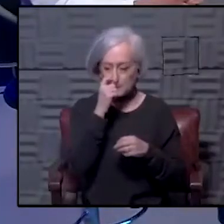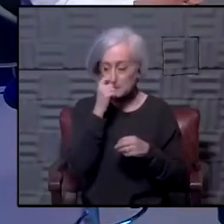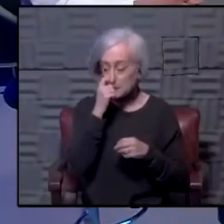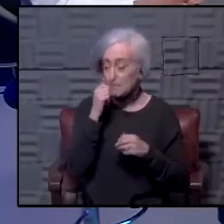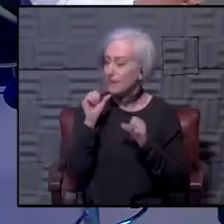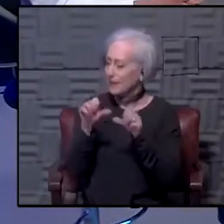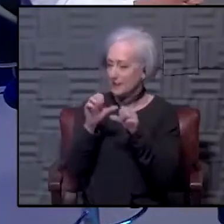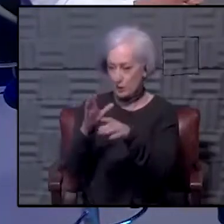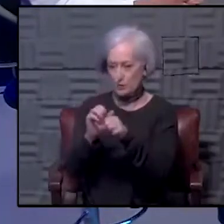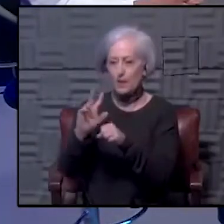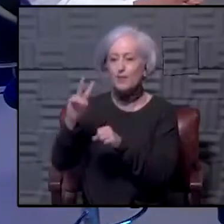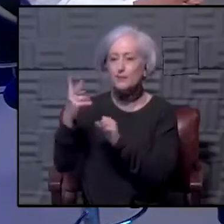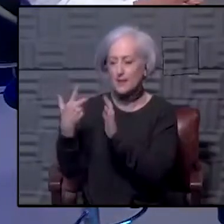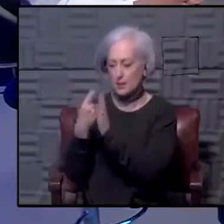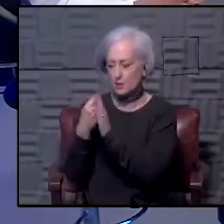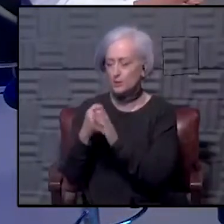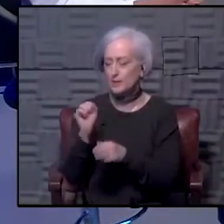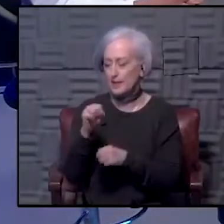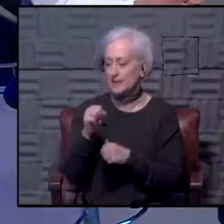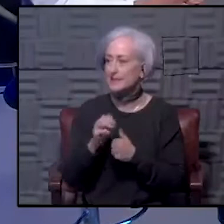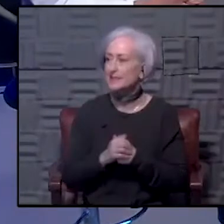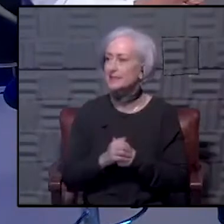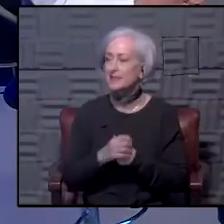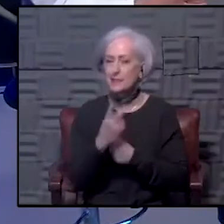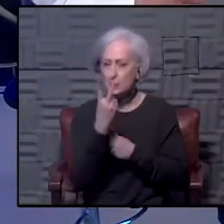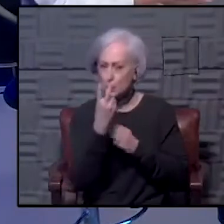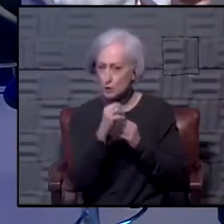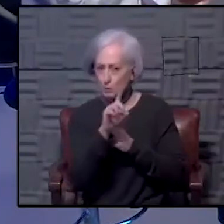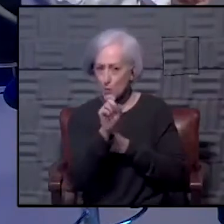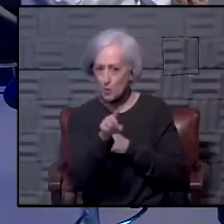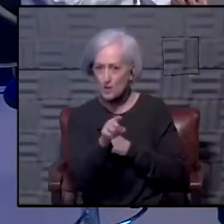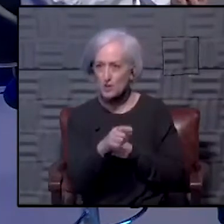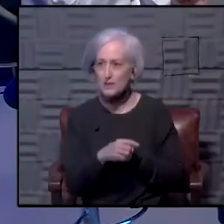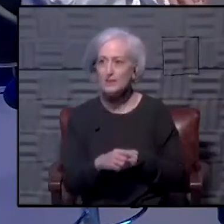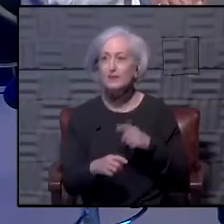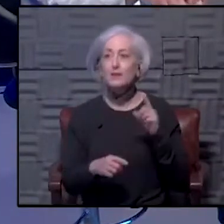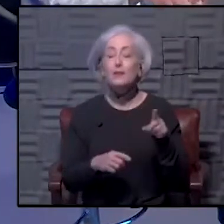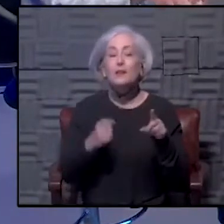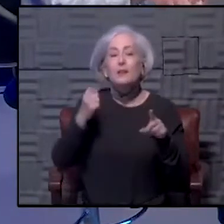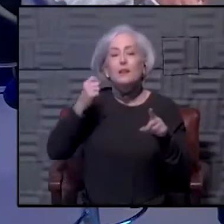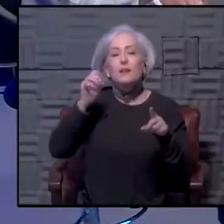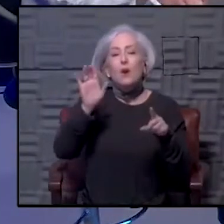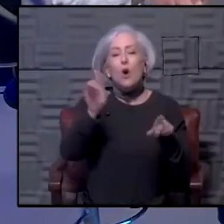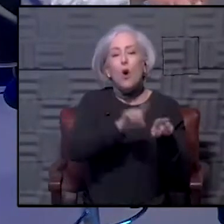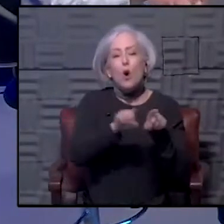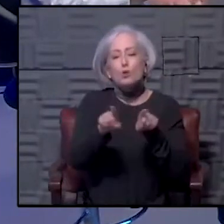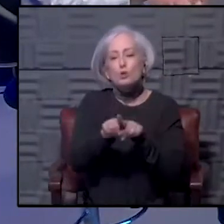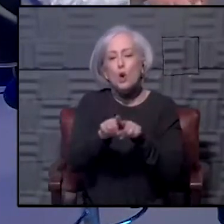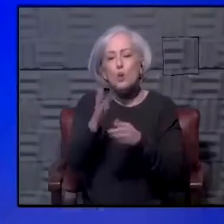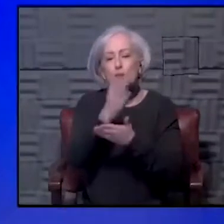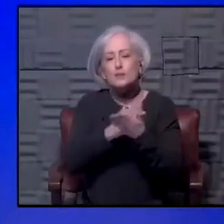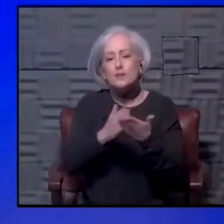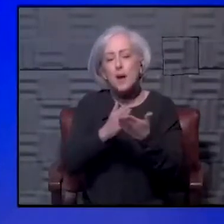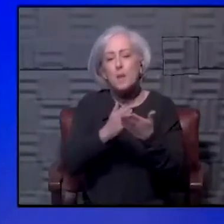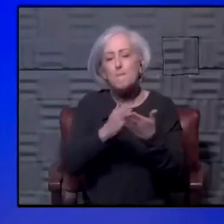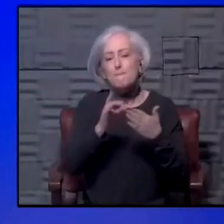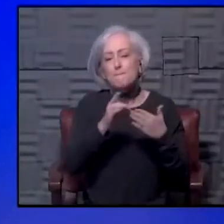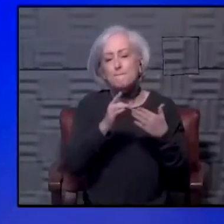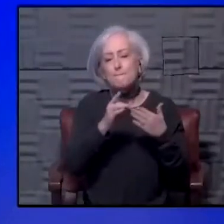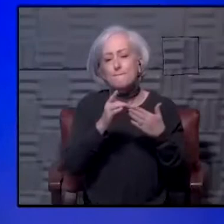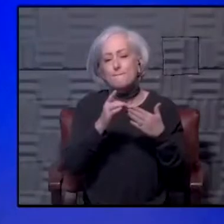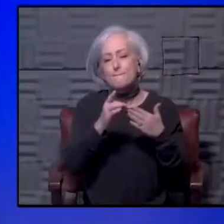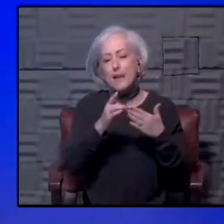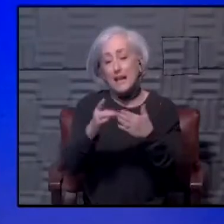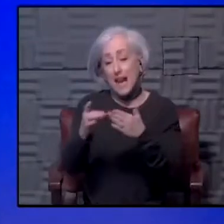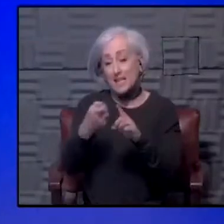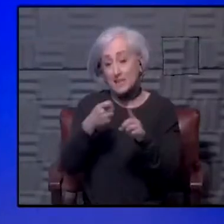second dose. Yeah, absolutely. All right, 2 more questions. It is not a contraindication, and also I think some of the guidance from the CDC is you can also elect,